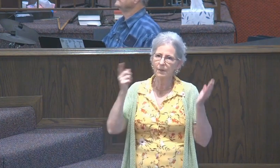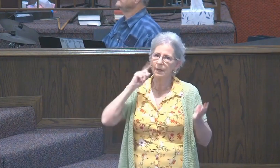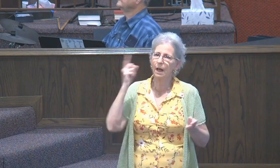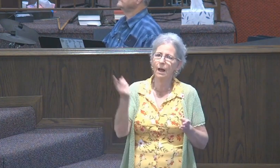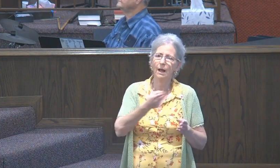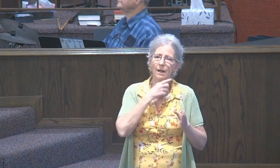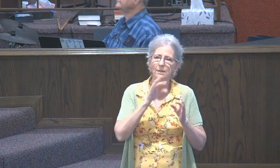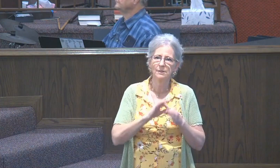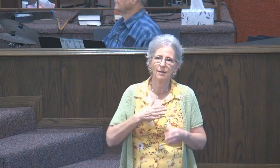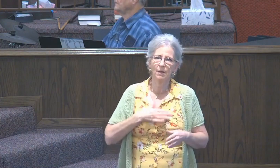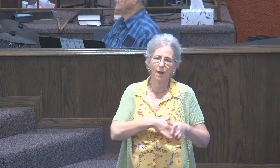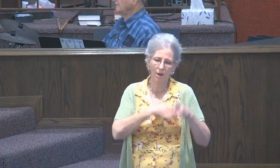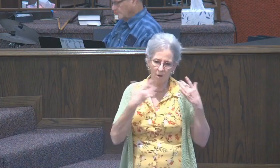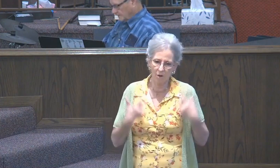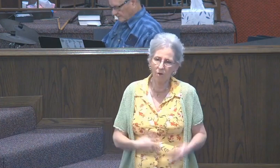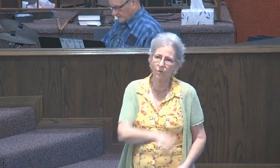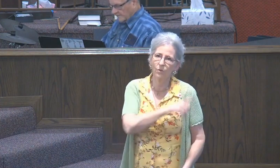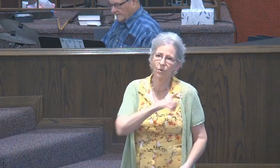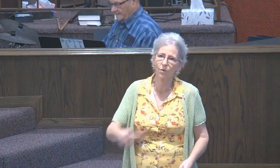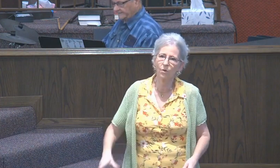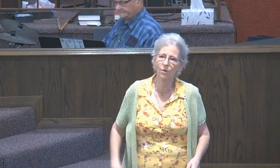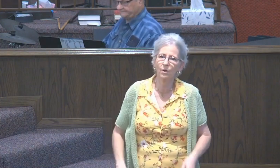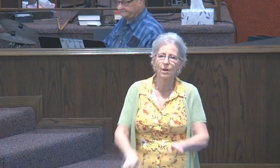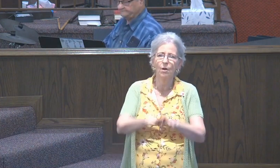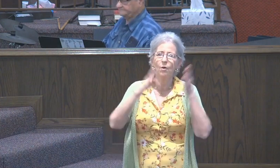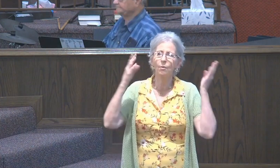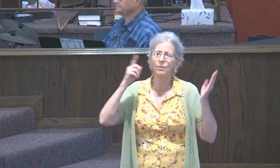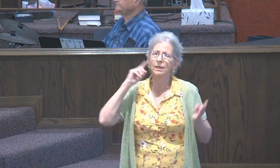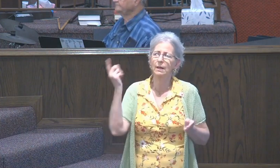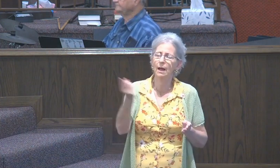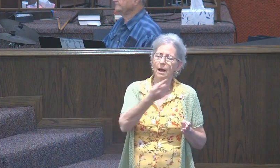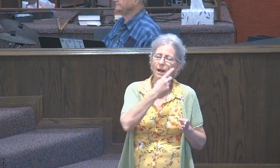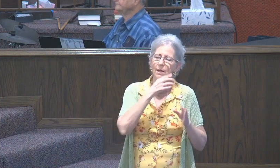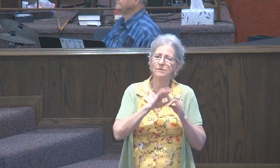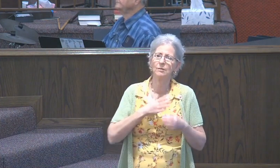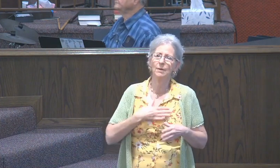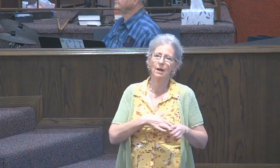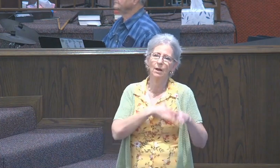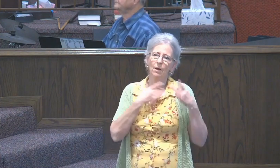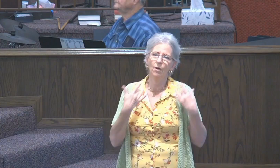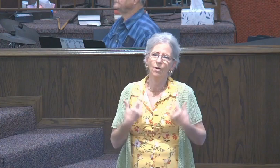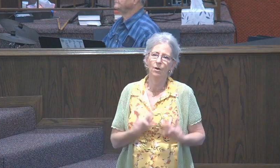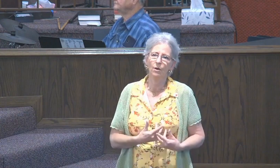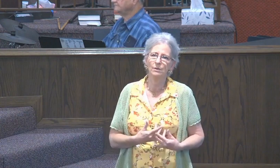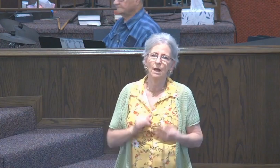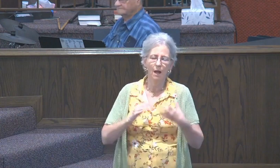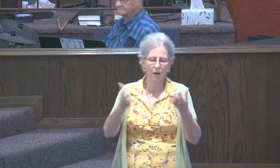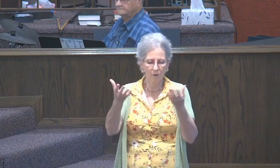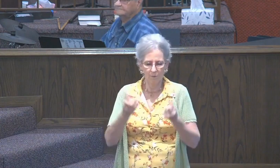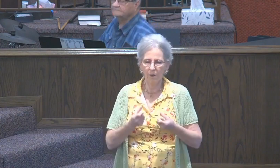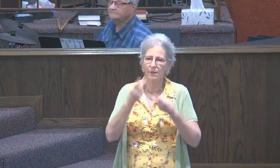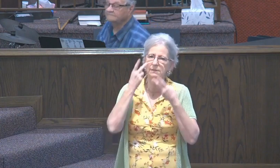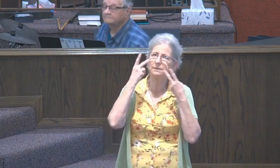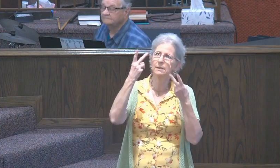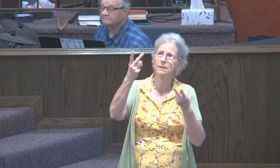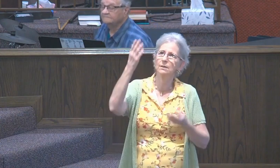Open the eyes of my heart, Lord. Open the eyes of my heart. I